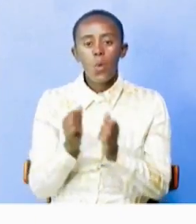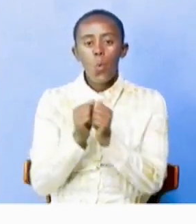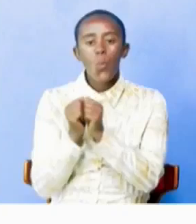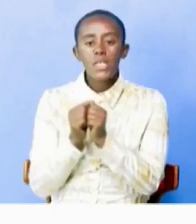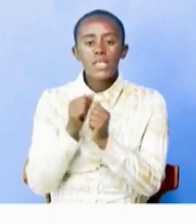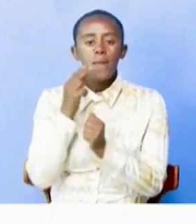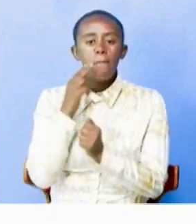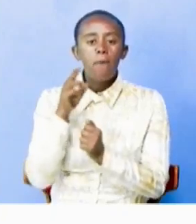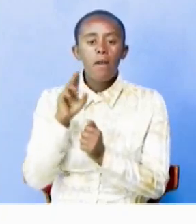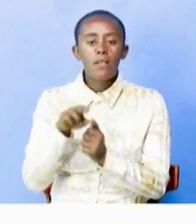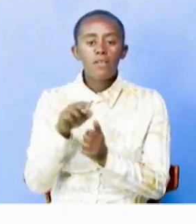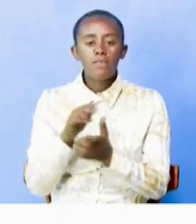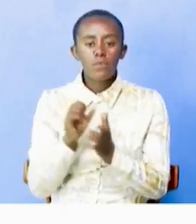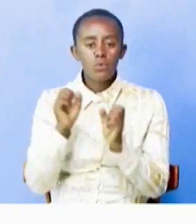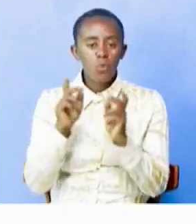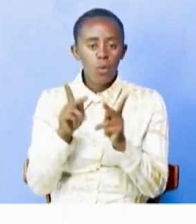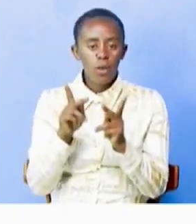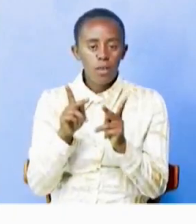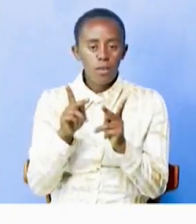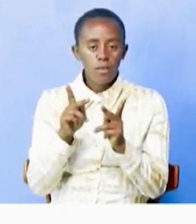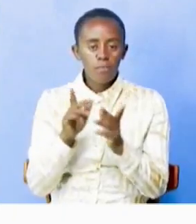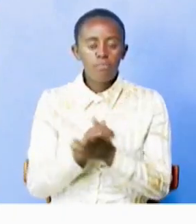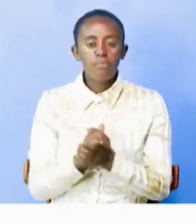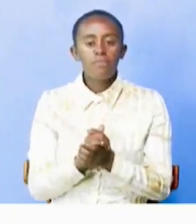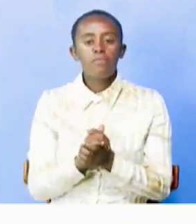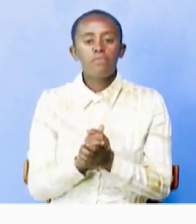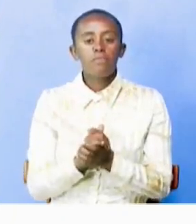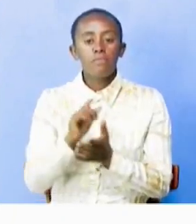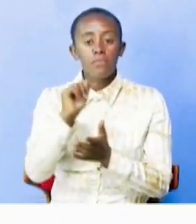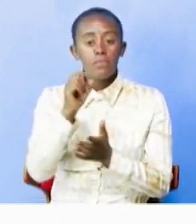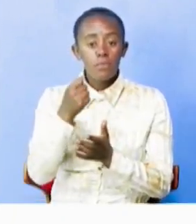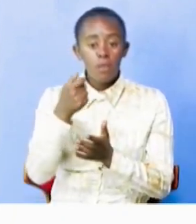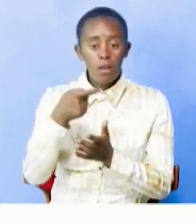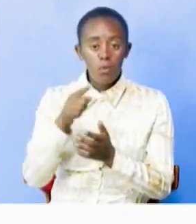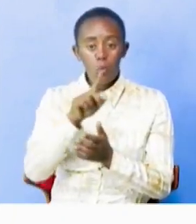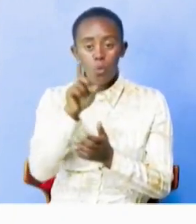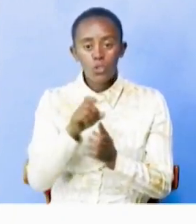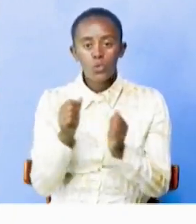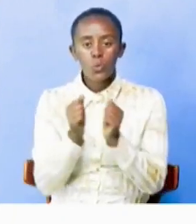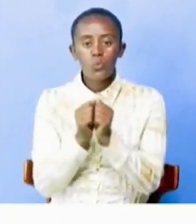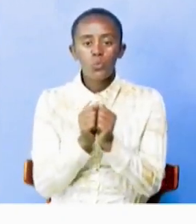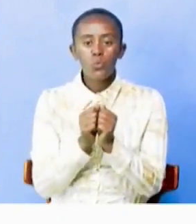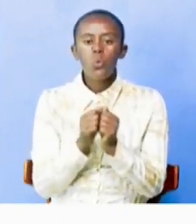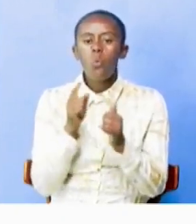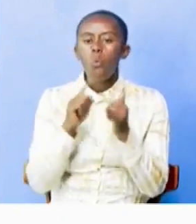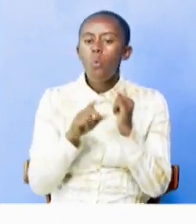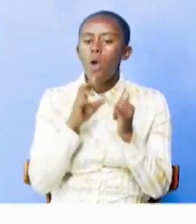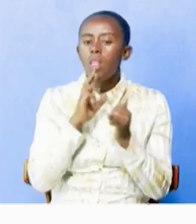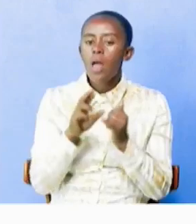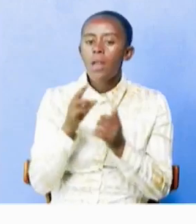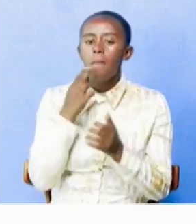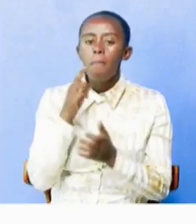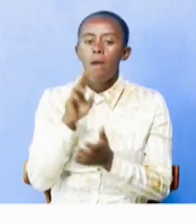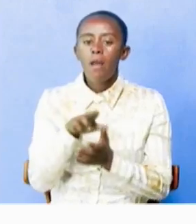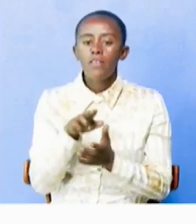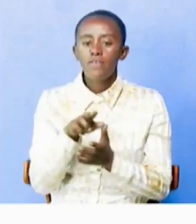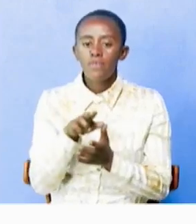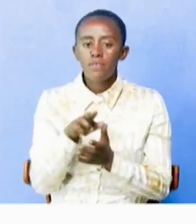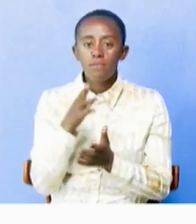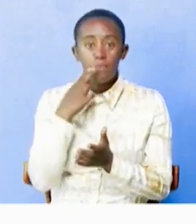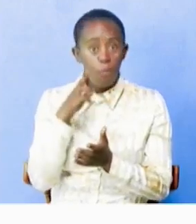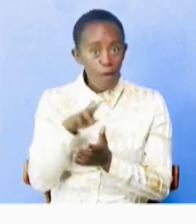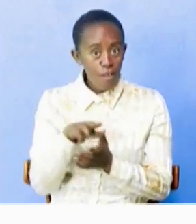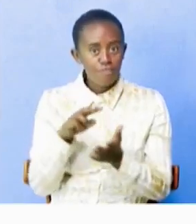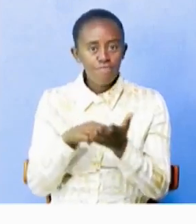imperatives. Okay. Tag questions with imperatives. So what are imperatives?